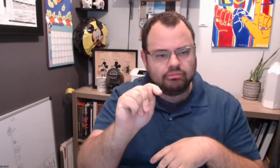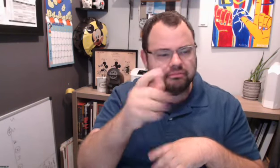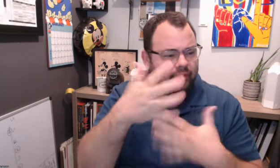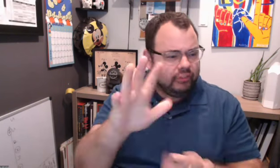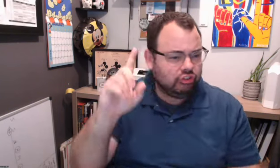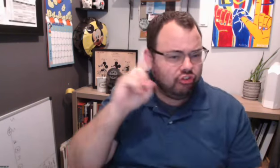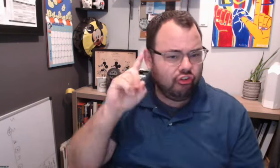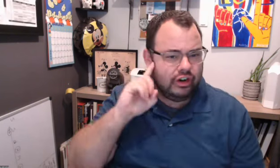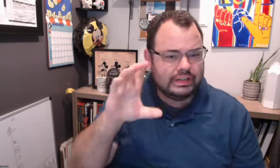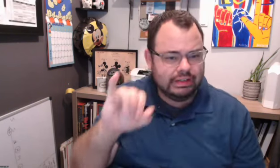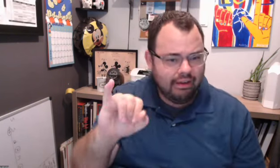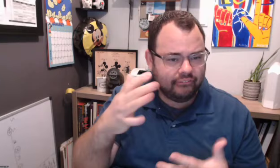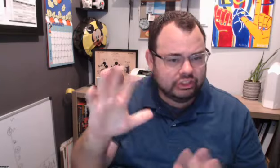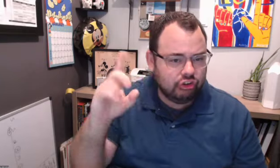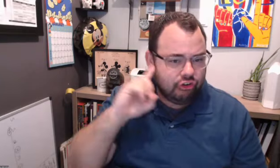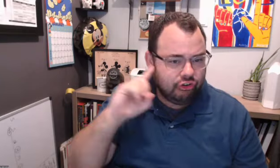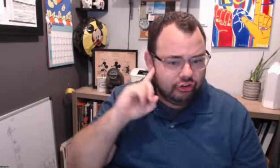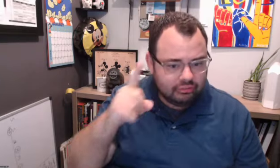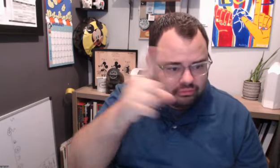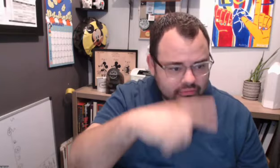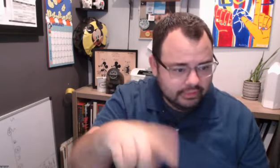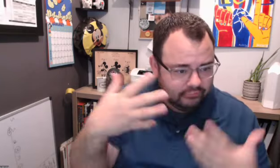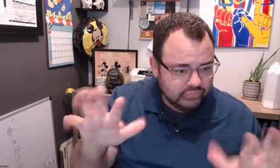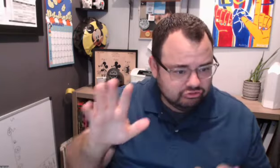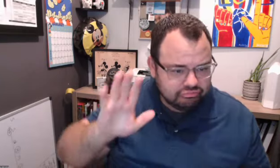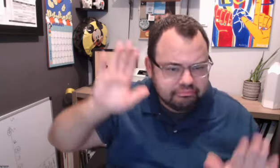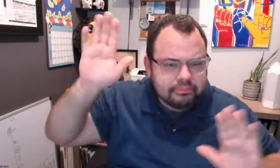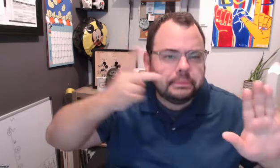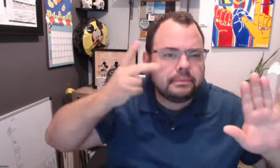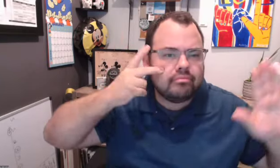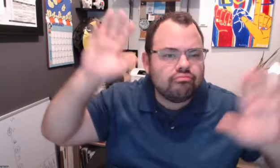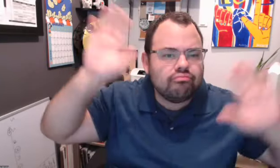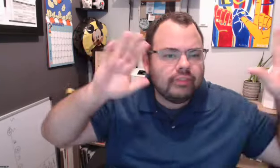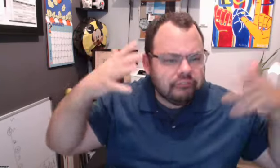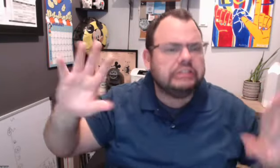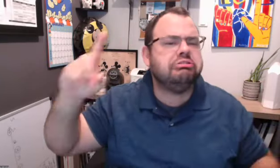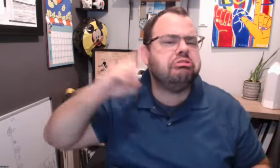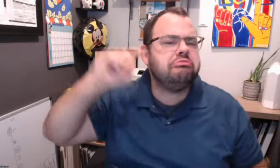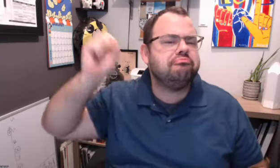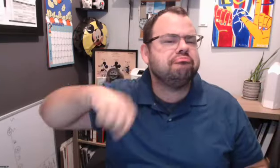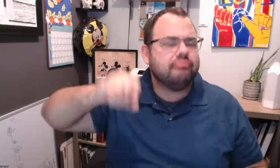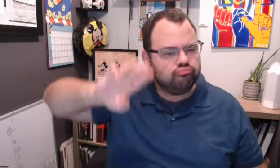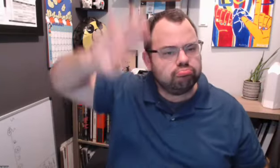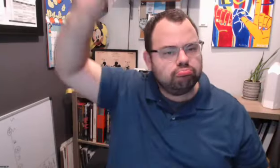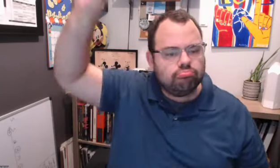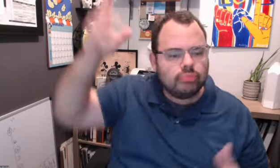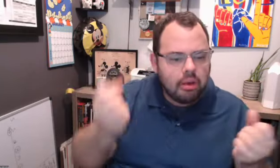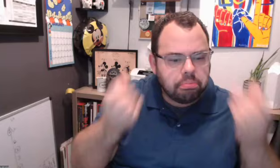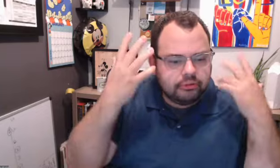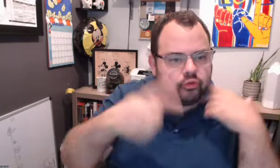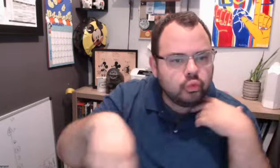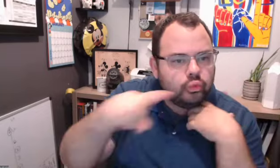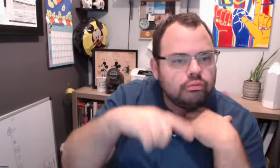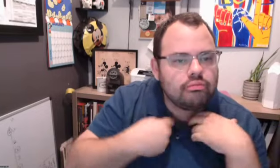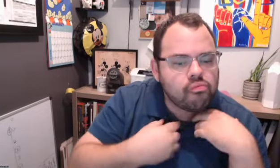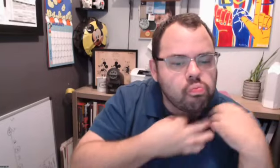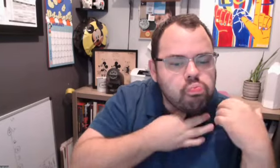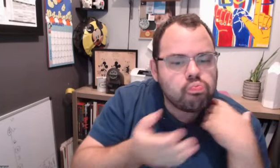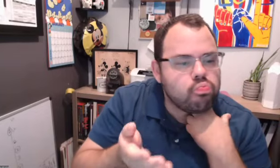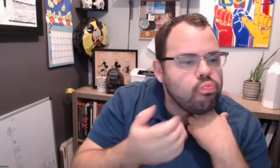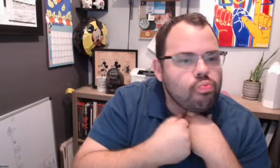cochlear implants because I already, I have one. Have have any of you seen one? Yeah, okay, yeah,